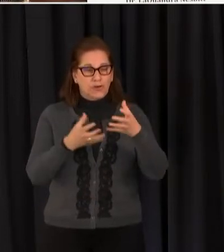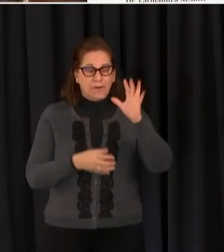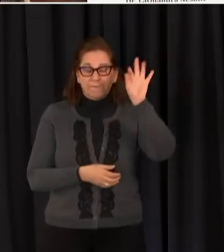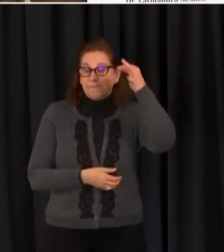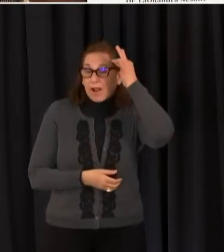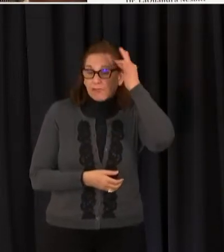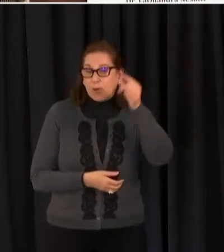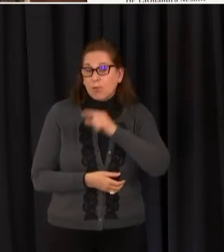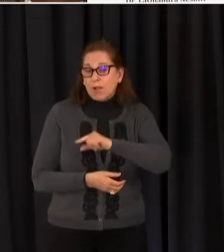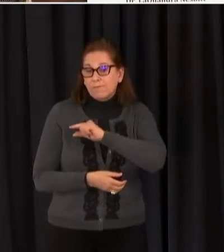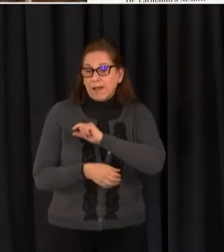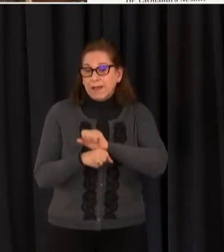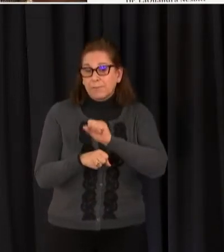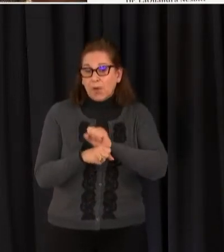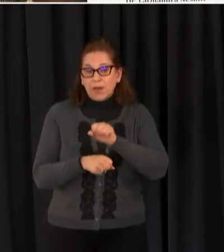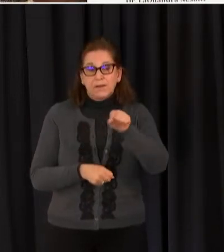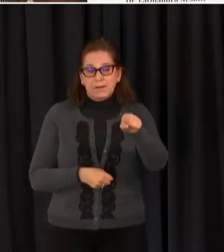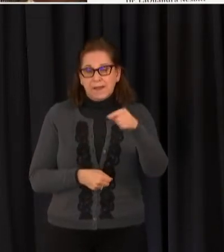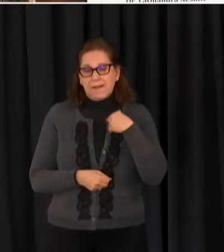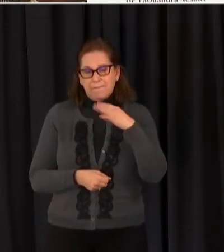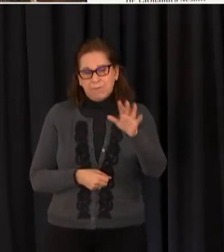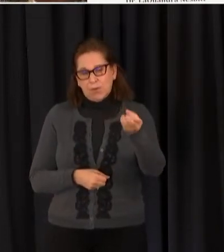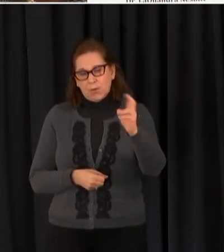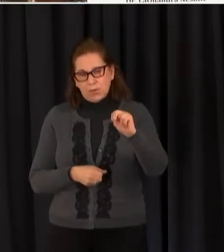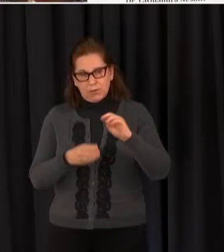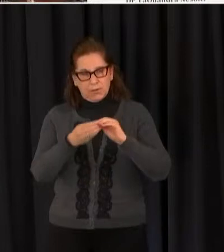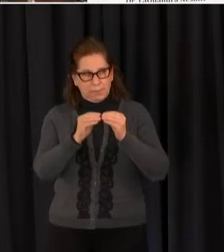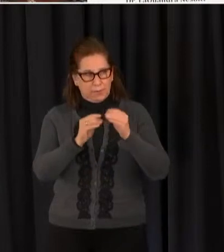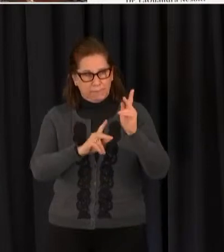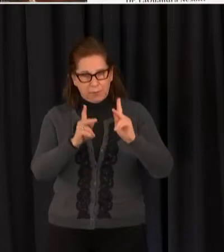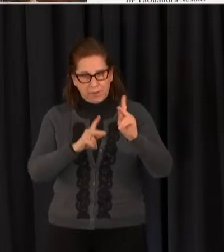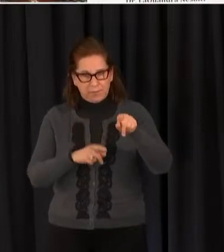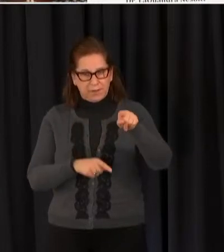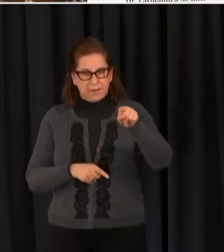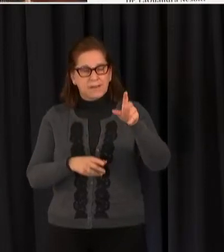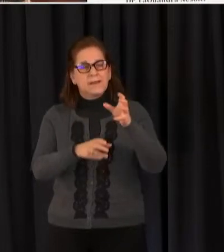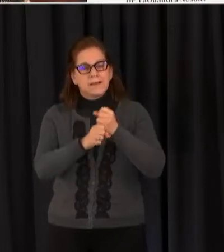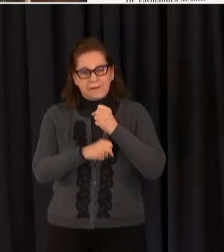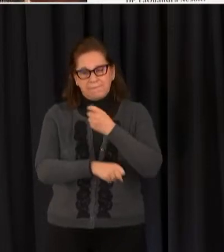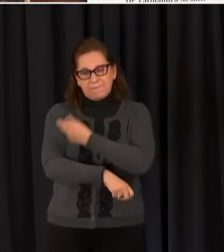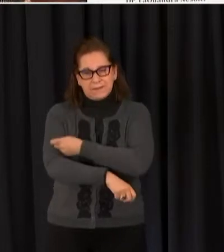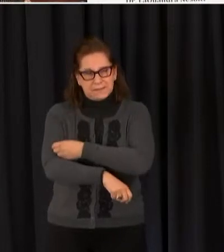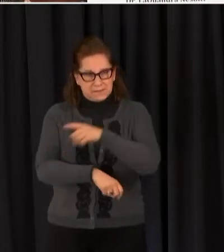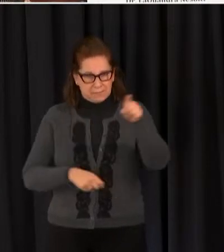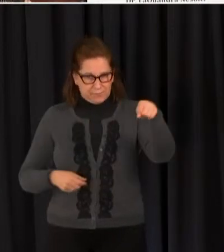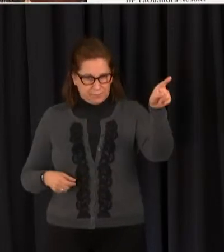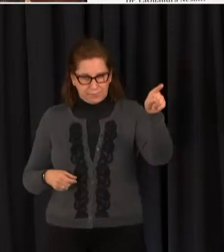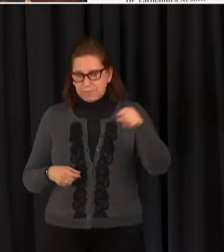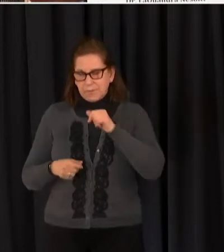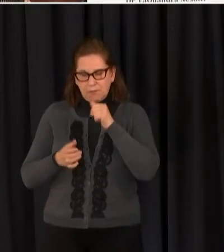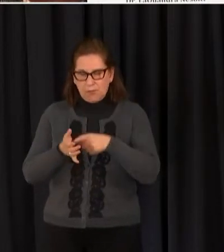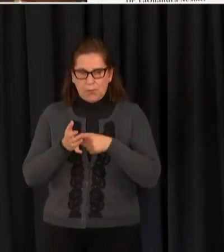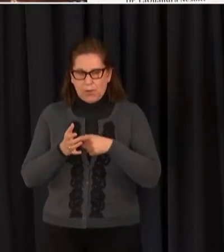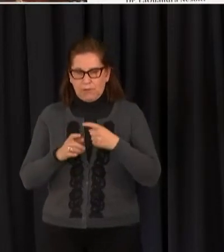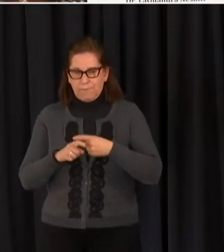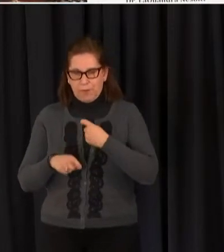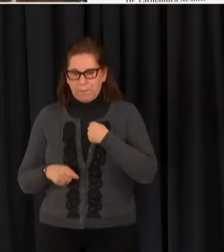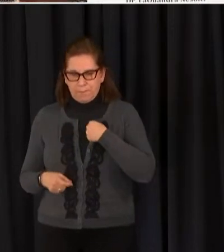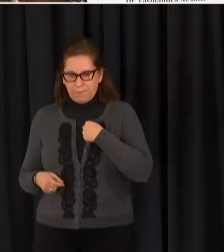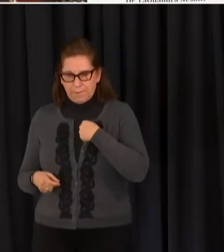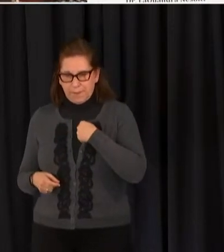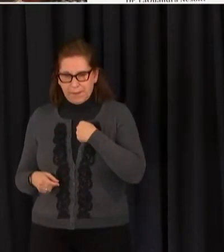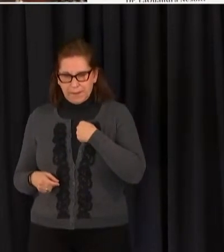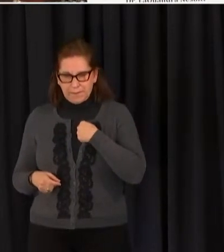job of notifying us about the number that they receive. But they're not required to tell us how many doses they are received. They're